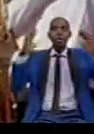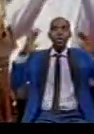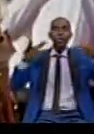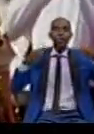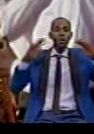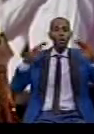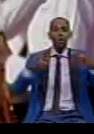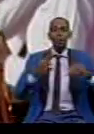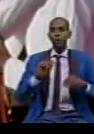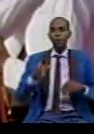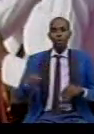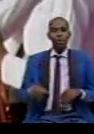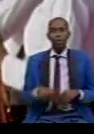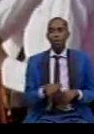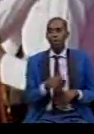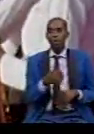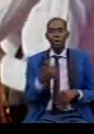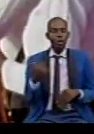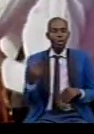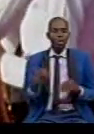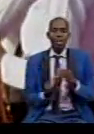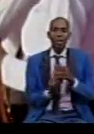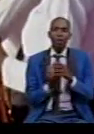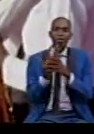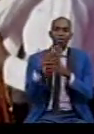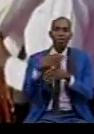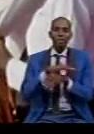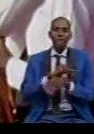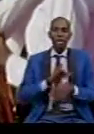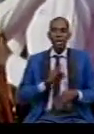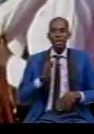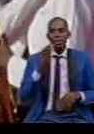not die another person's death.